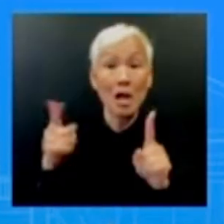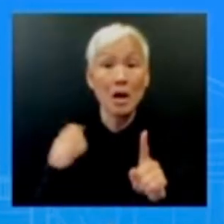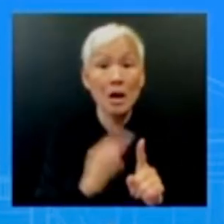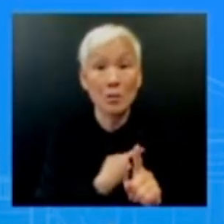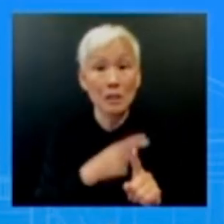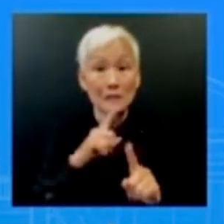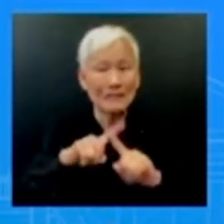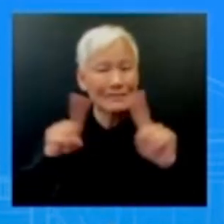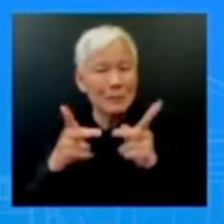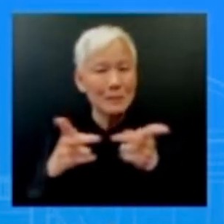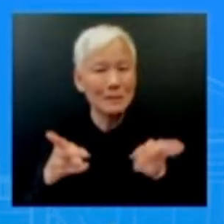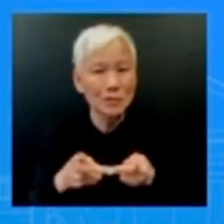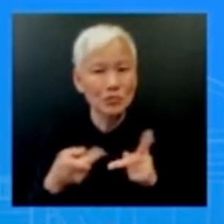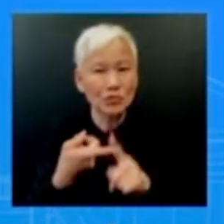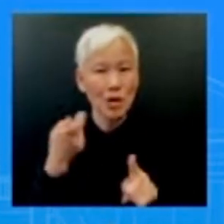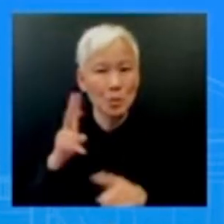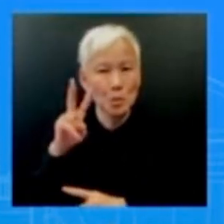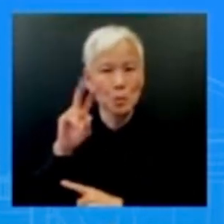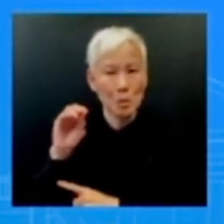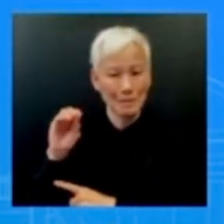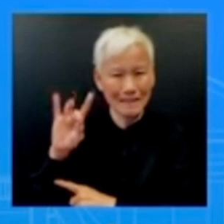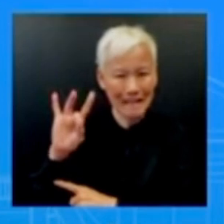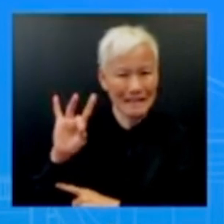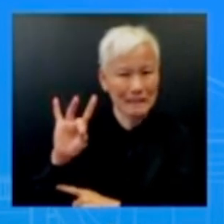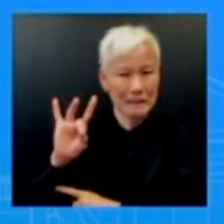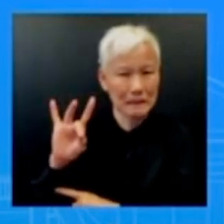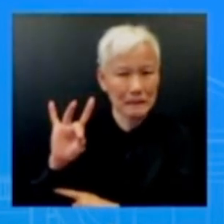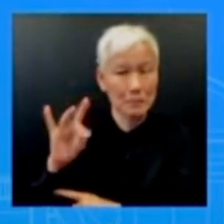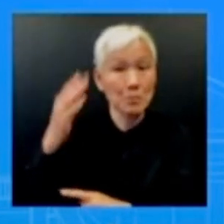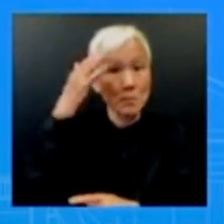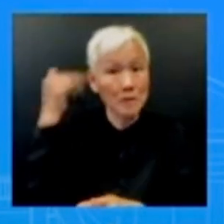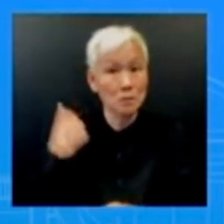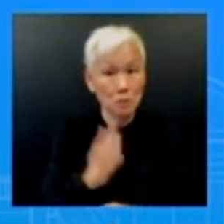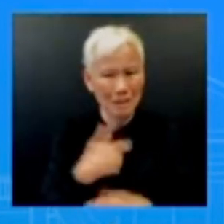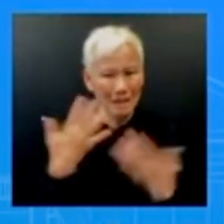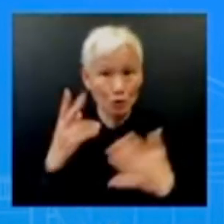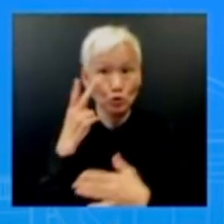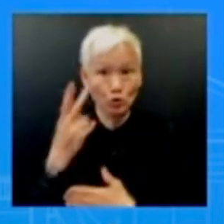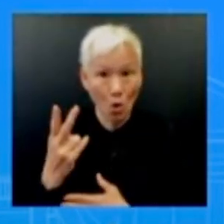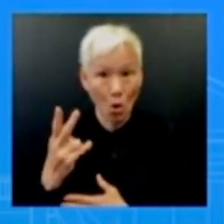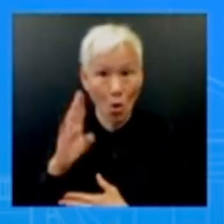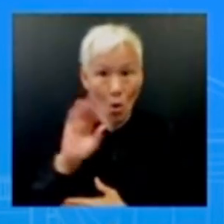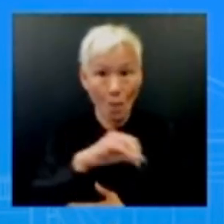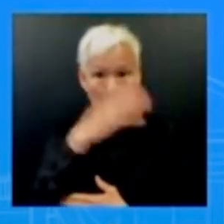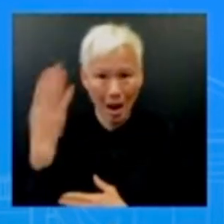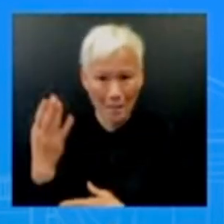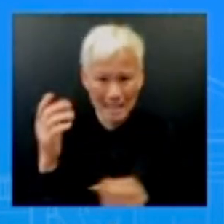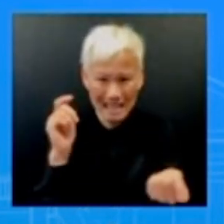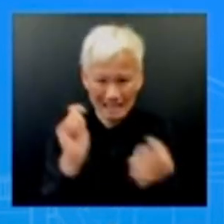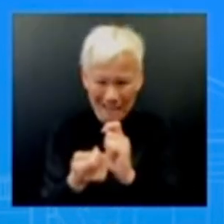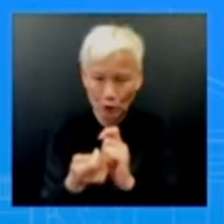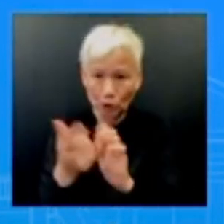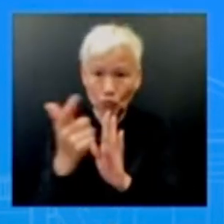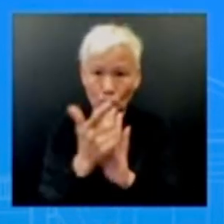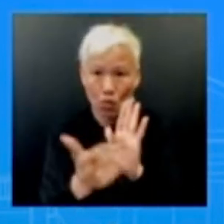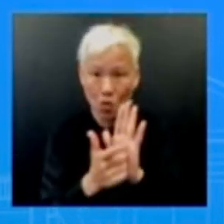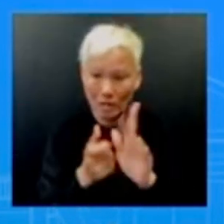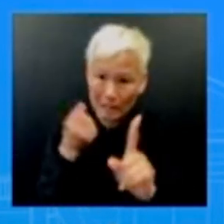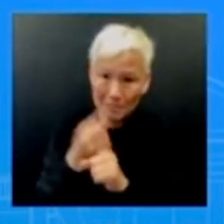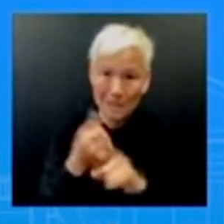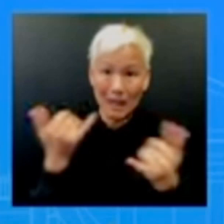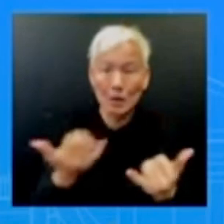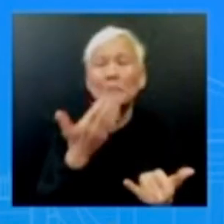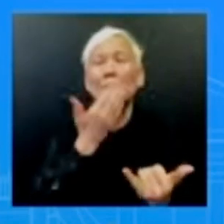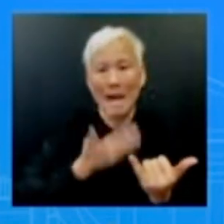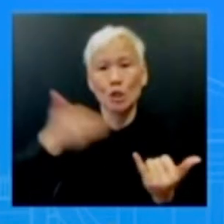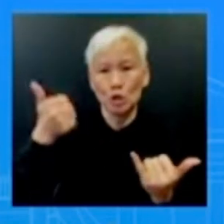Because of the regulations that we saw in the Obama Biden White House, and so that matters as well. Yeah. To follow up on that, Corrine,